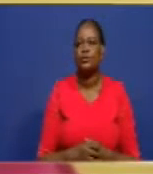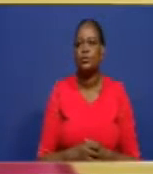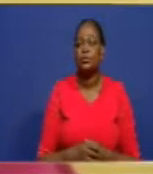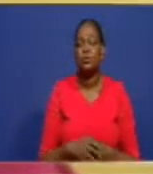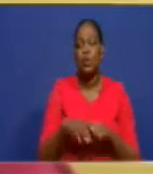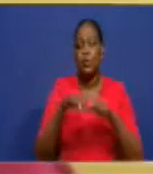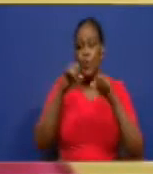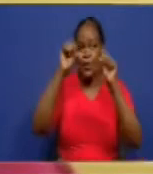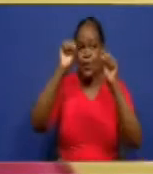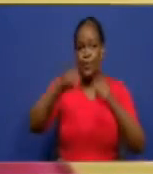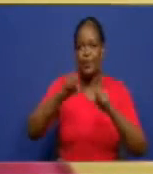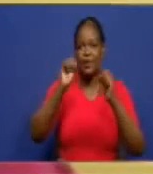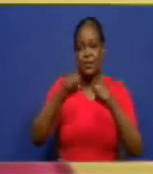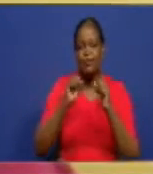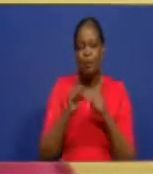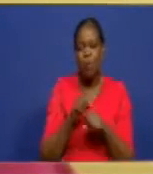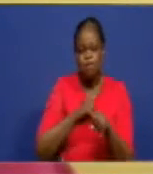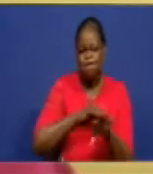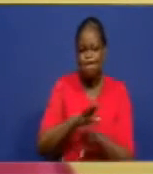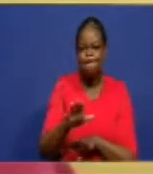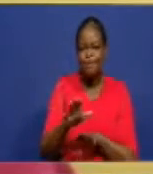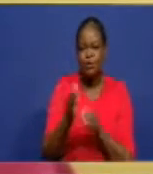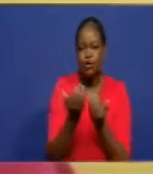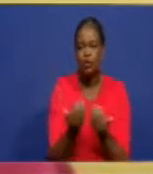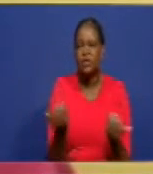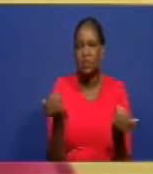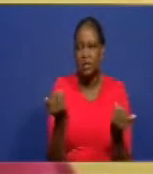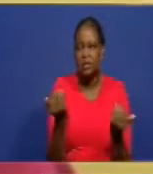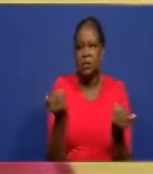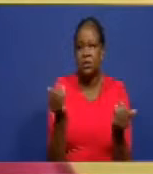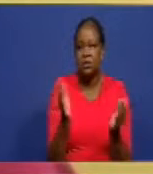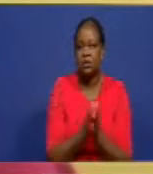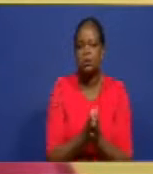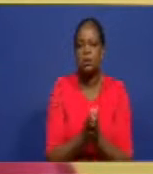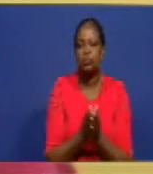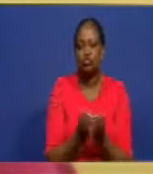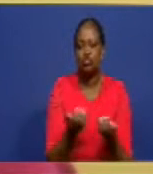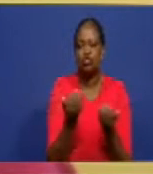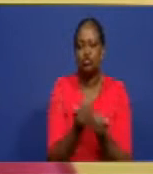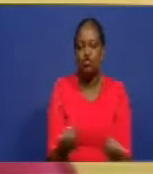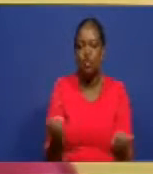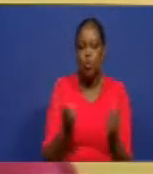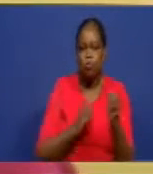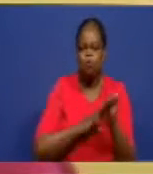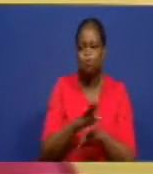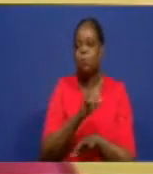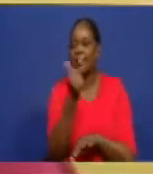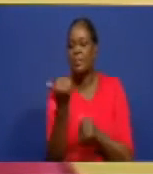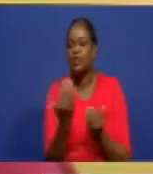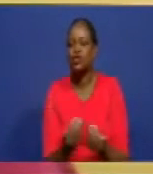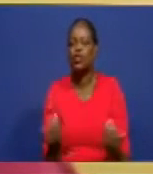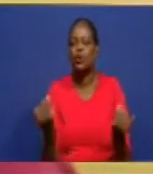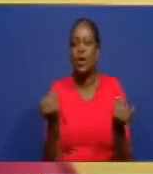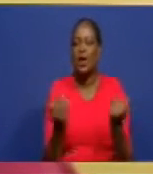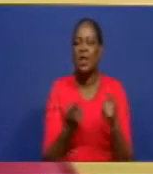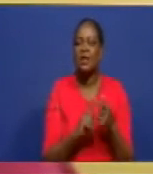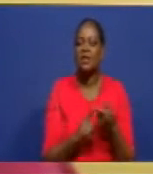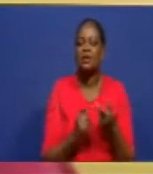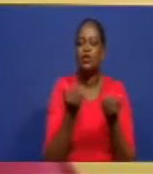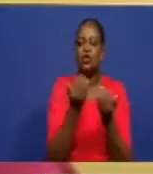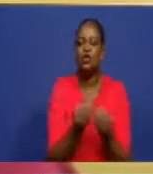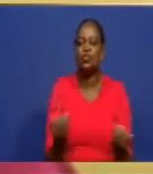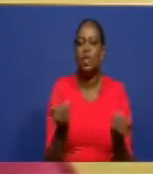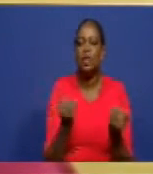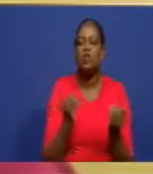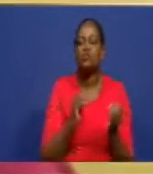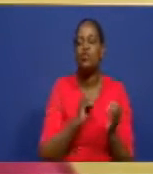wanawezekano ya kwamba wanaweza kuambukiza watoto na watoto wakaambukiza watoto wenzao, tena watoto hawa